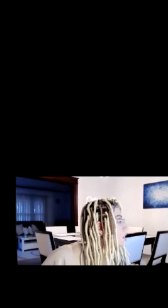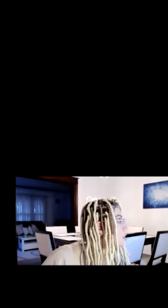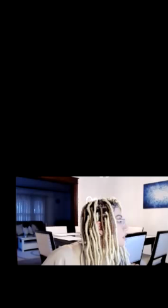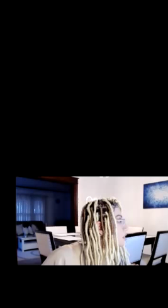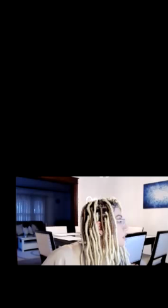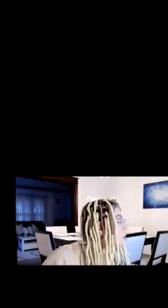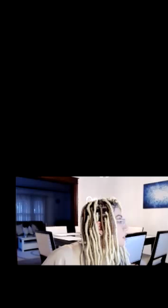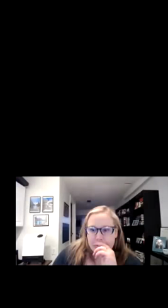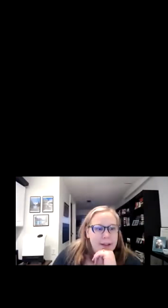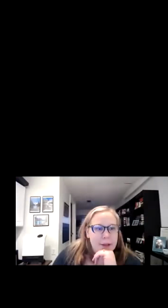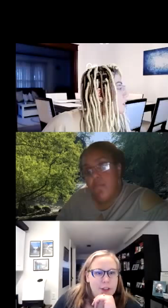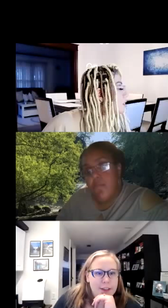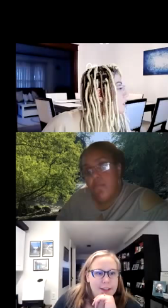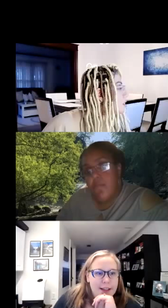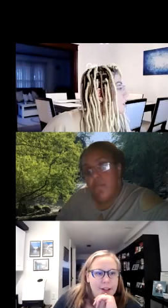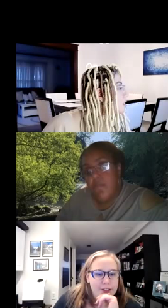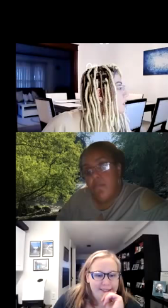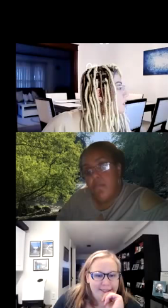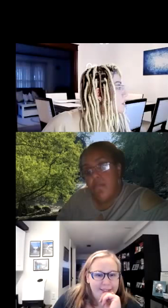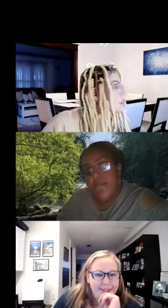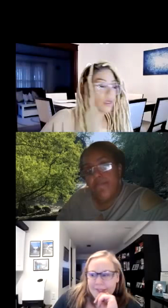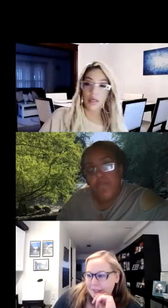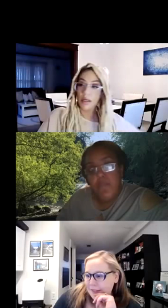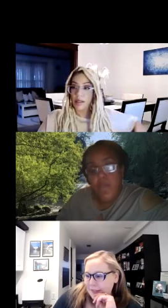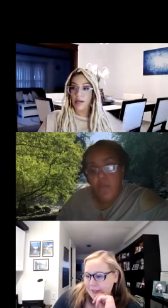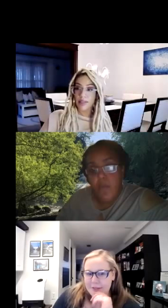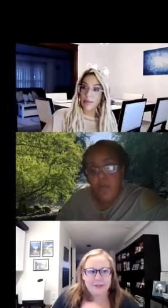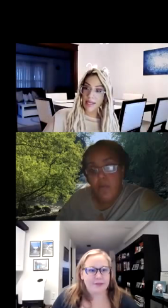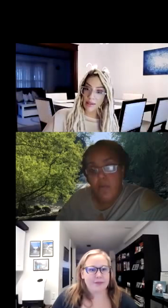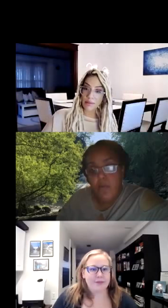All right, am I shutting this down? Yes, ma'am.